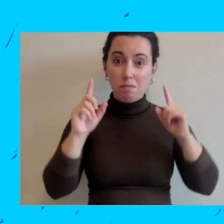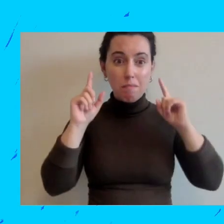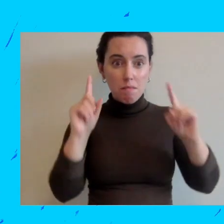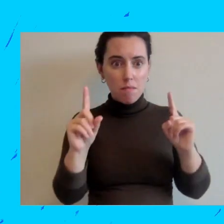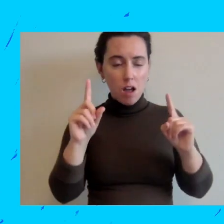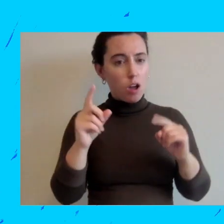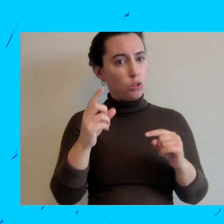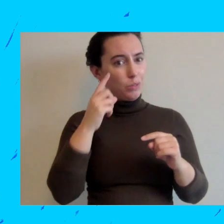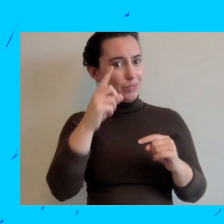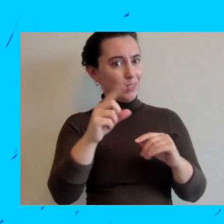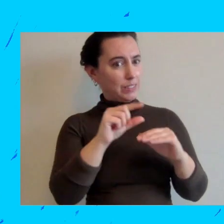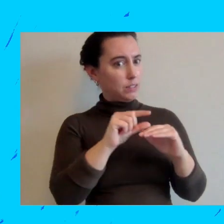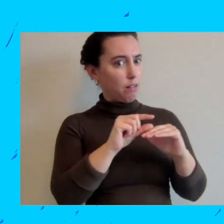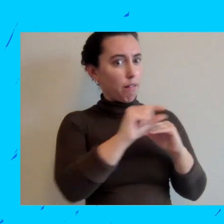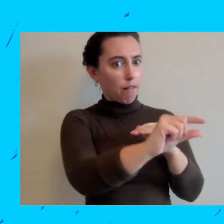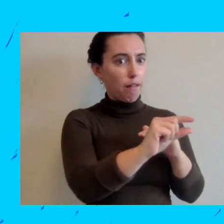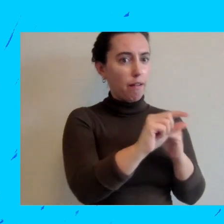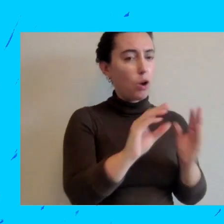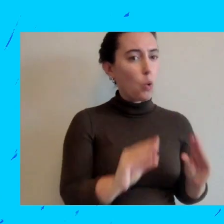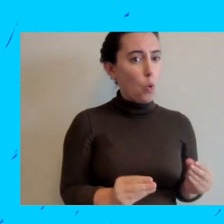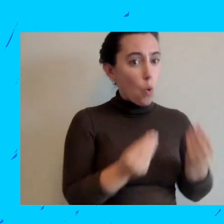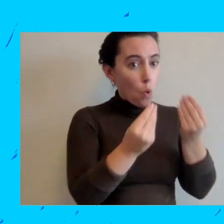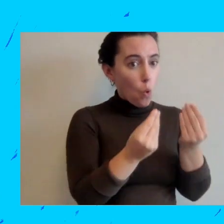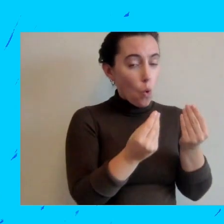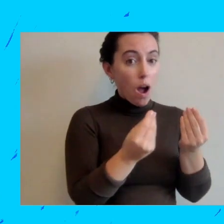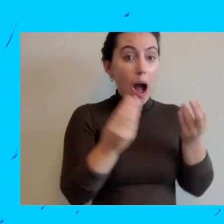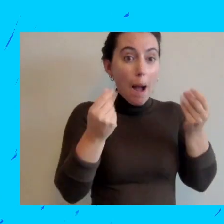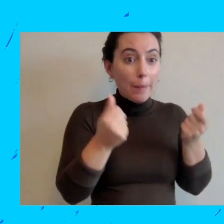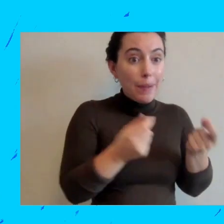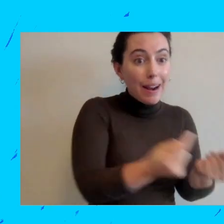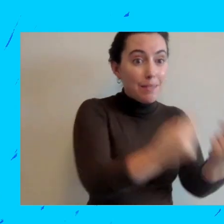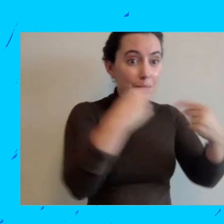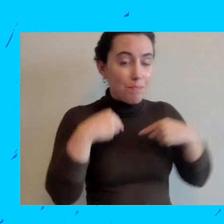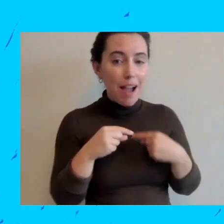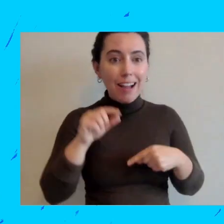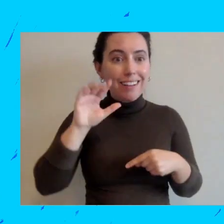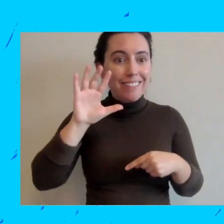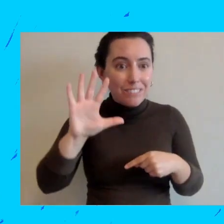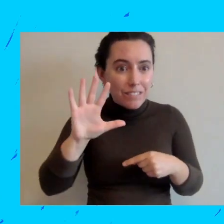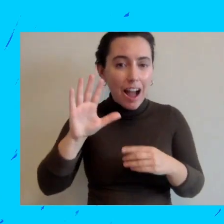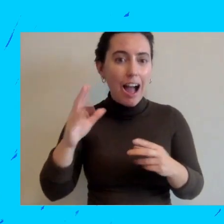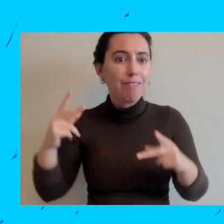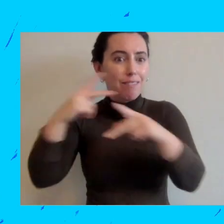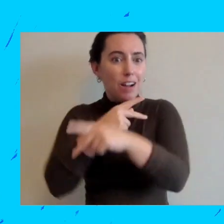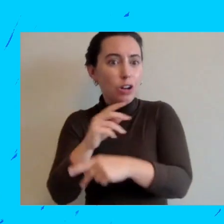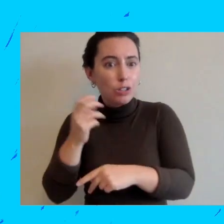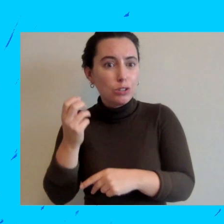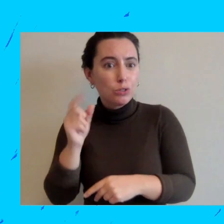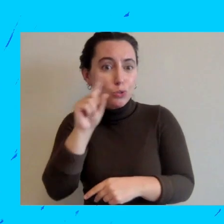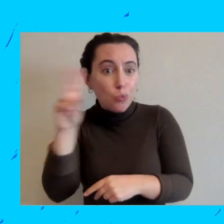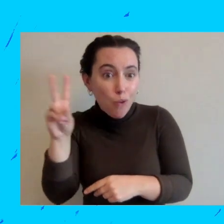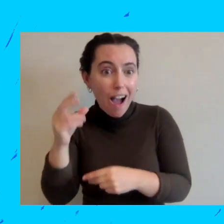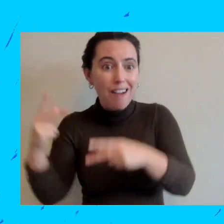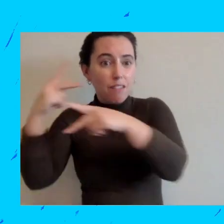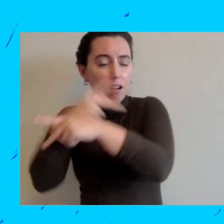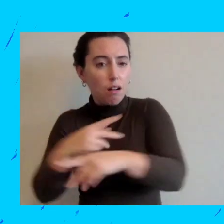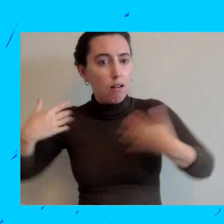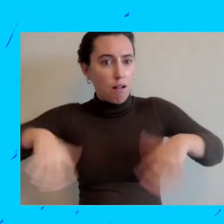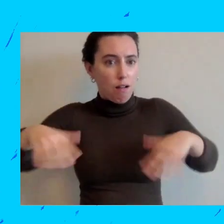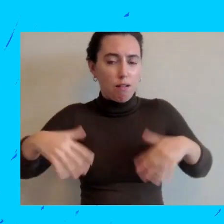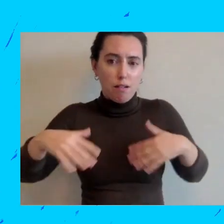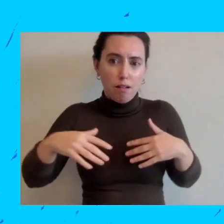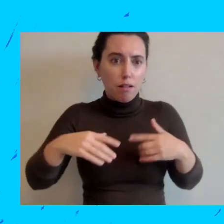adolescent well-being, there's a return of $5 to $12 because if young people are healthy, educated, and have access